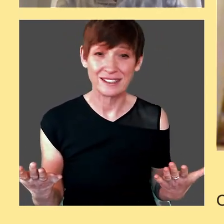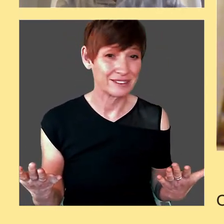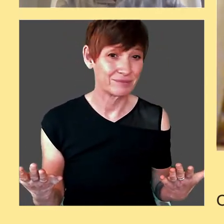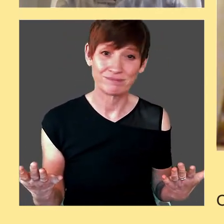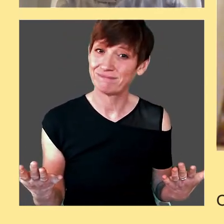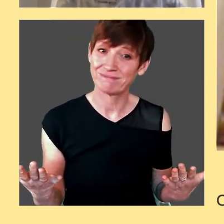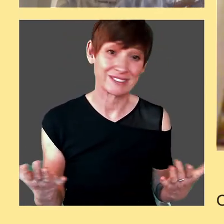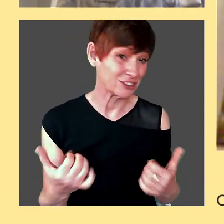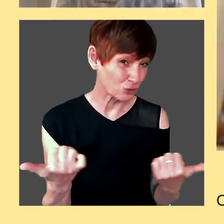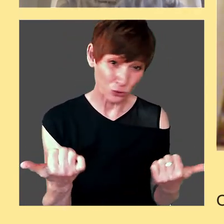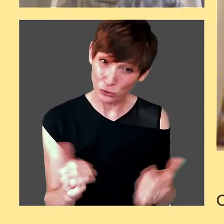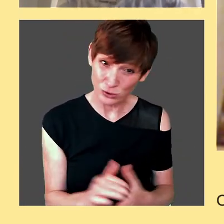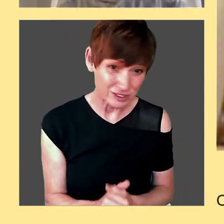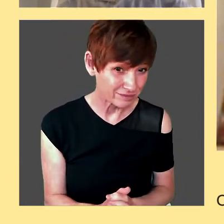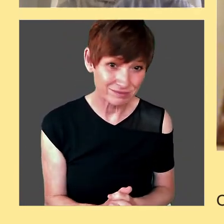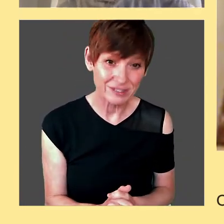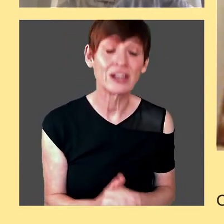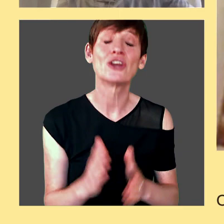it is not good, actually.